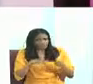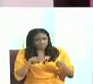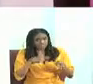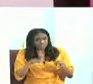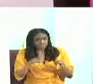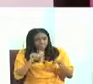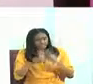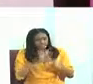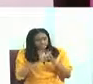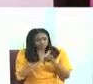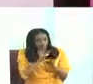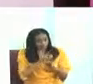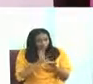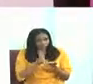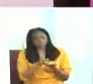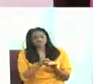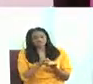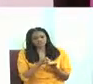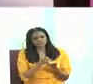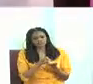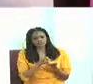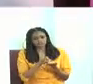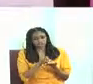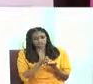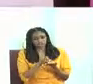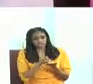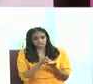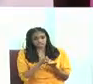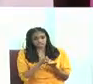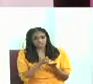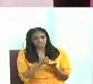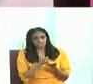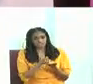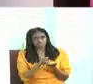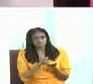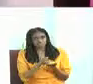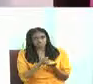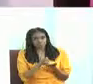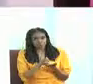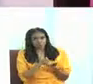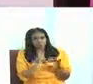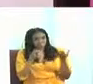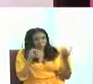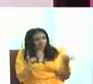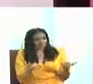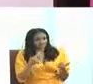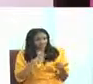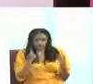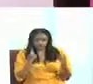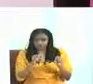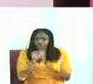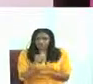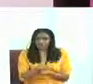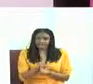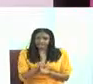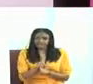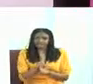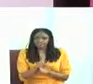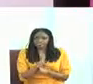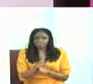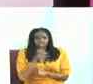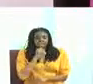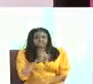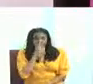holiness. Now, I've tried that and I fall short, y'all. Not false